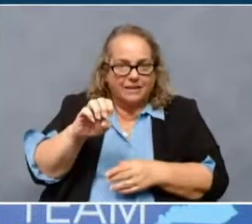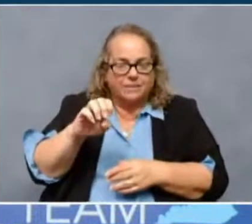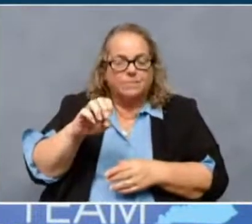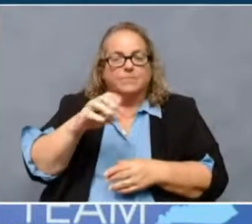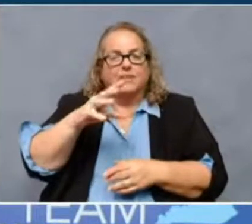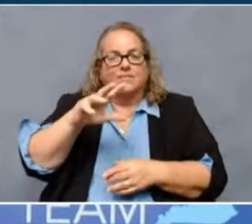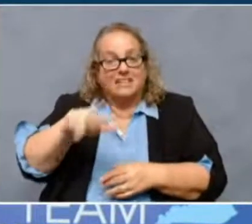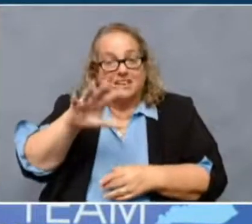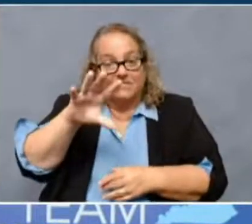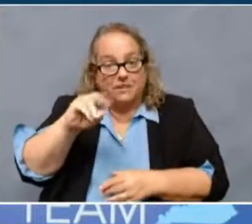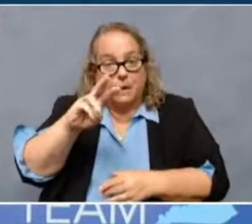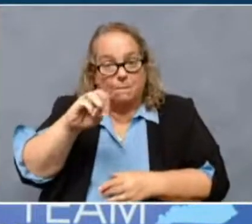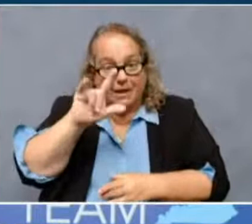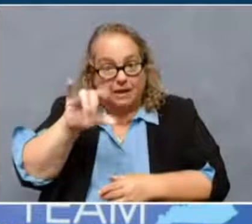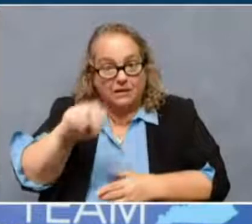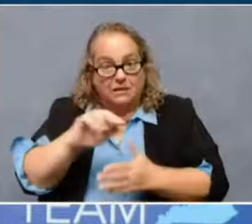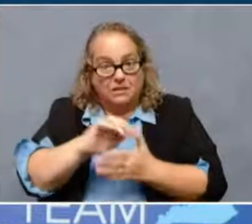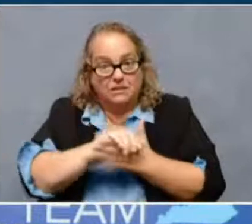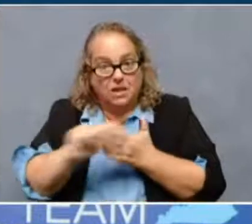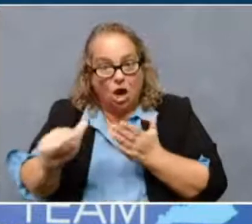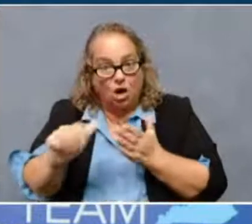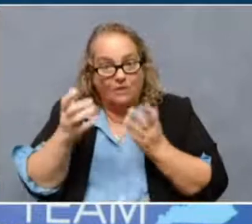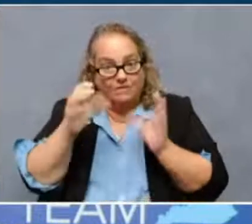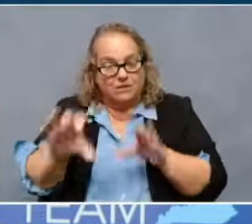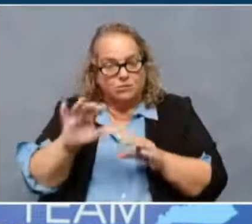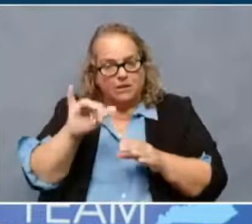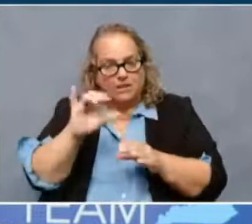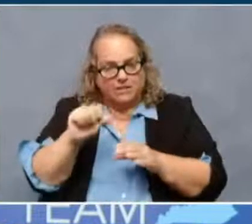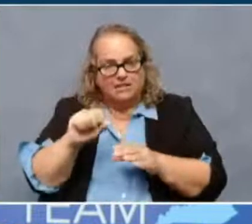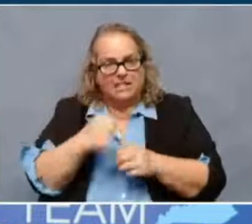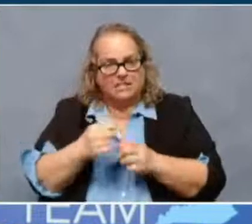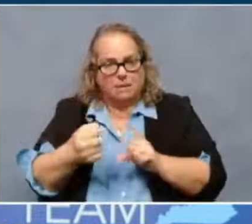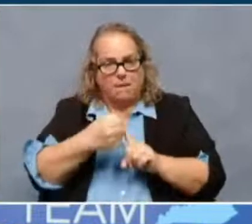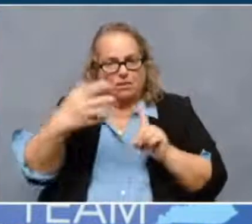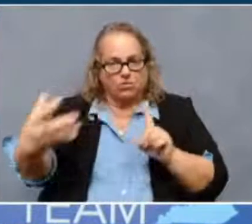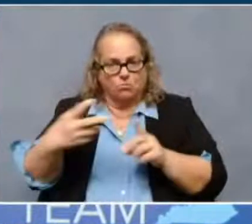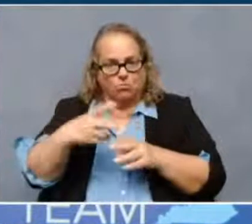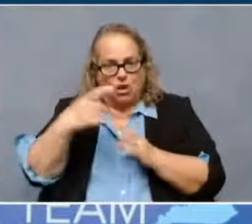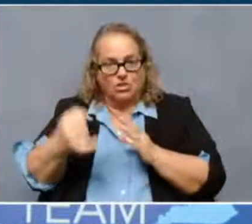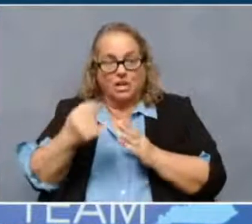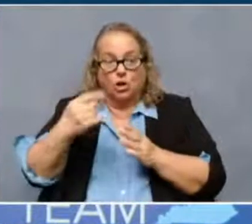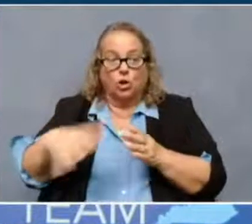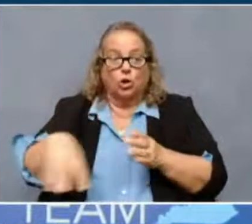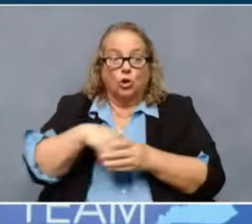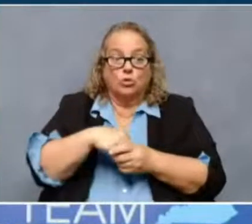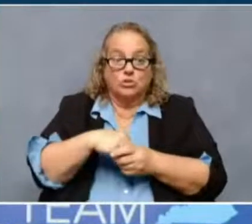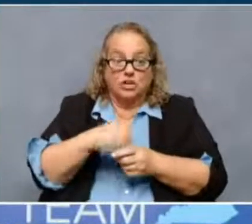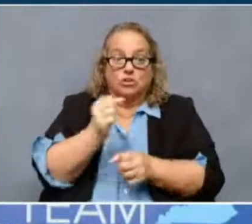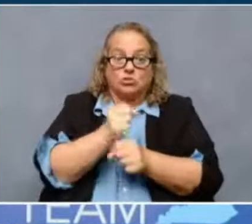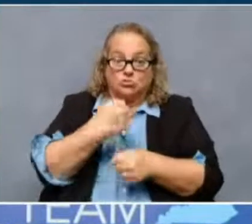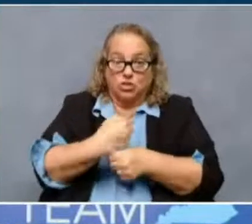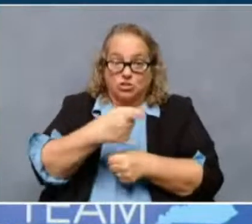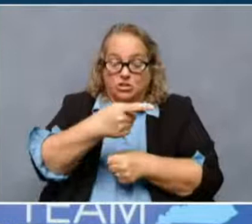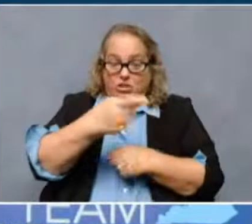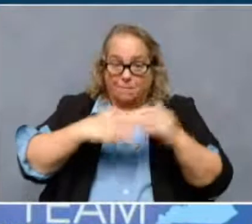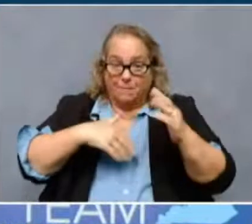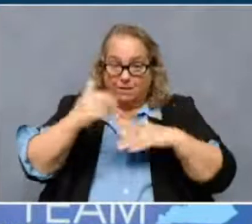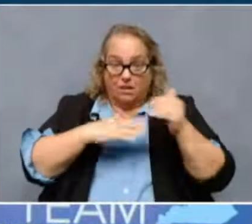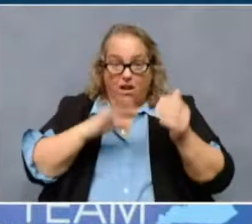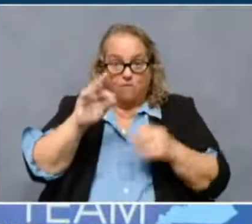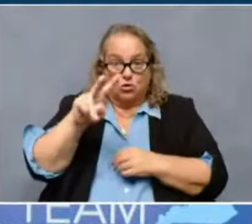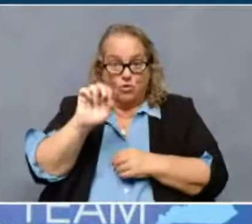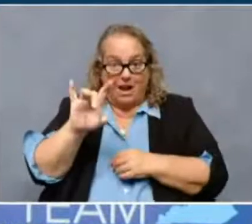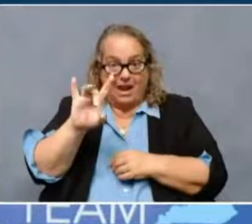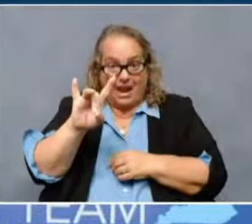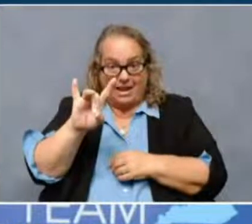is a relocation and expansion project. It includes construction of a nearly 289,000 square foot